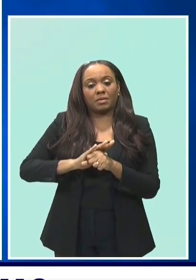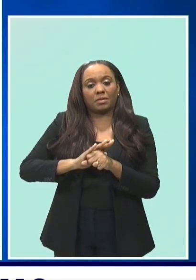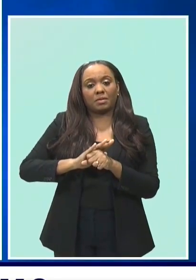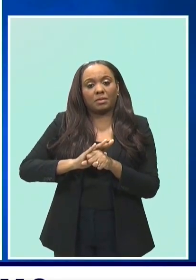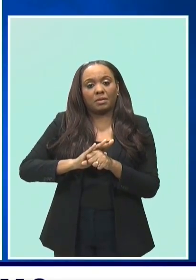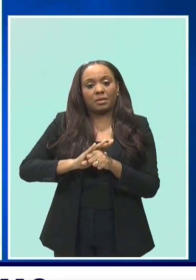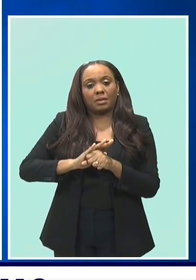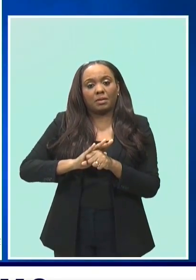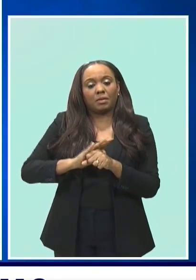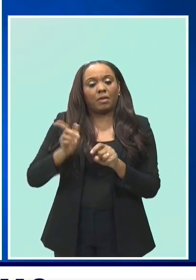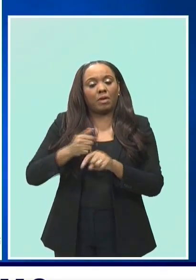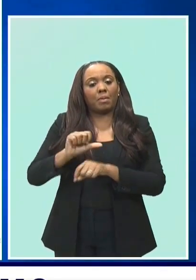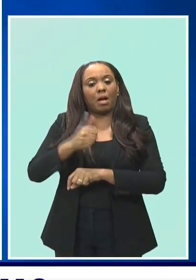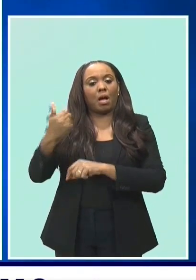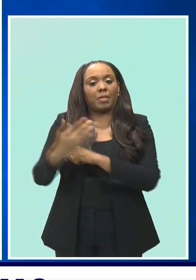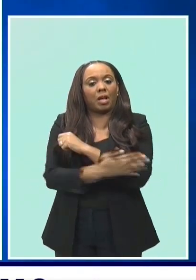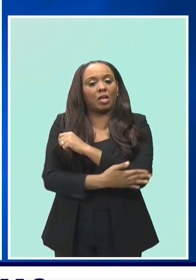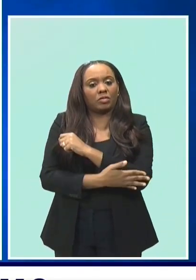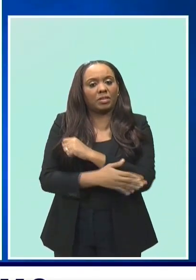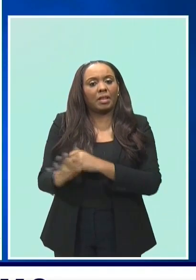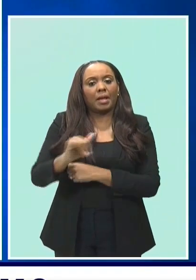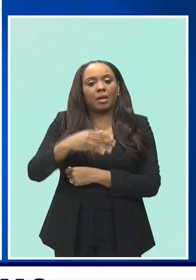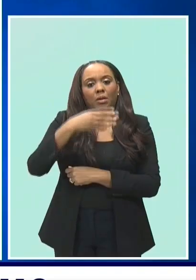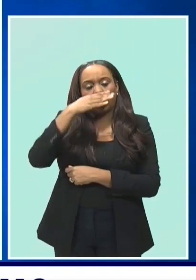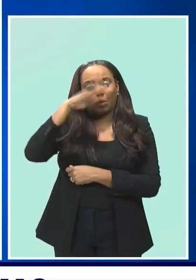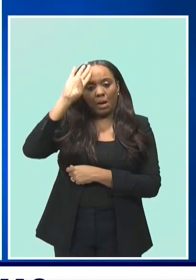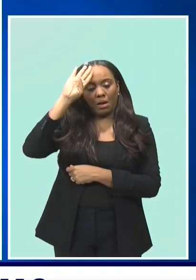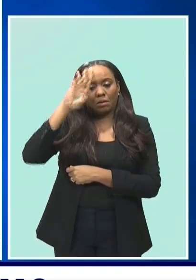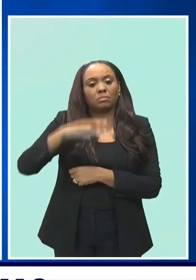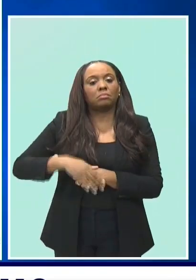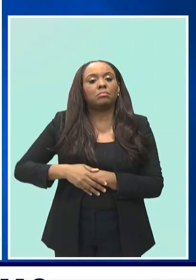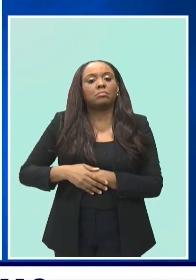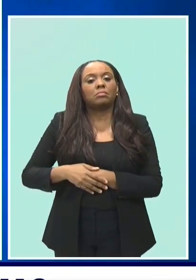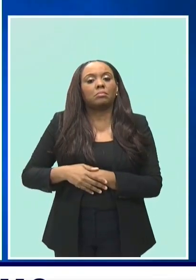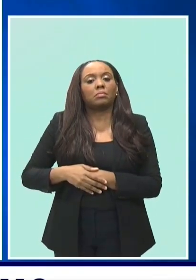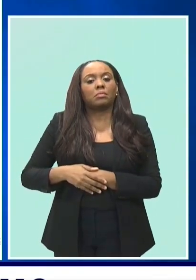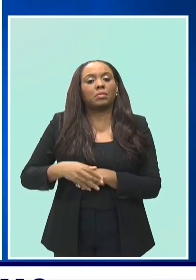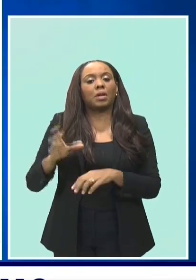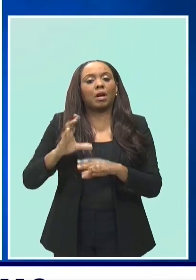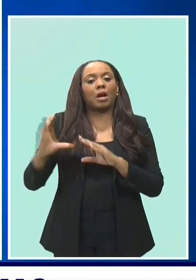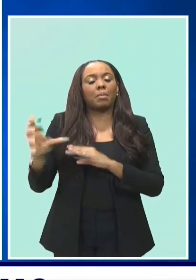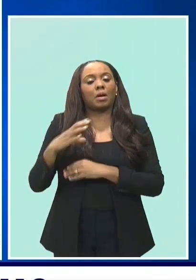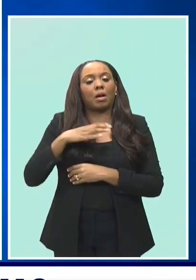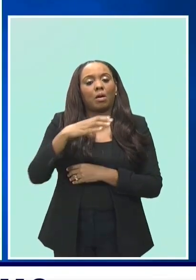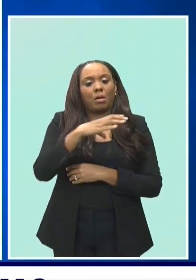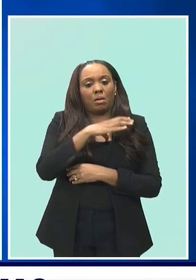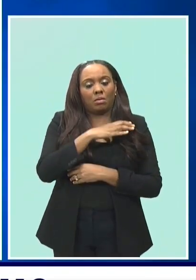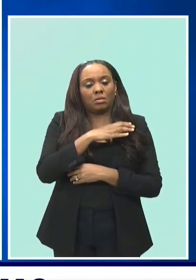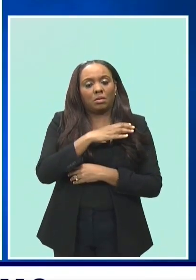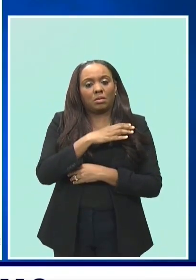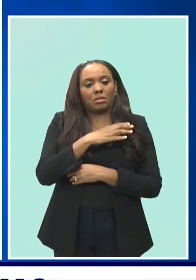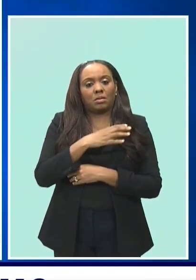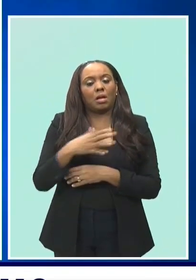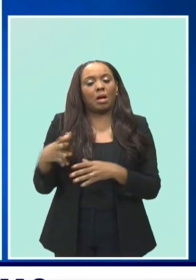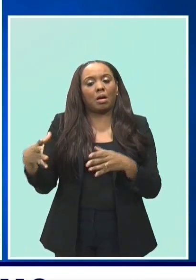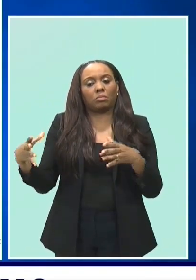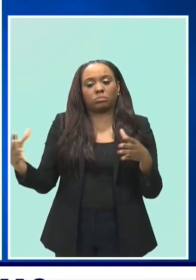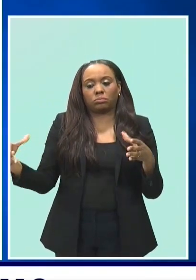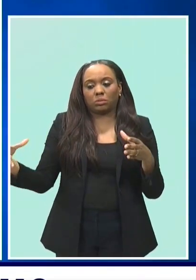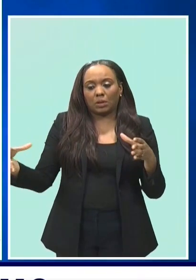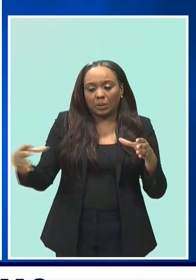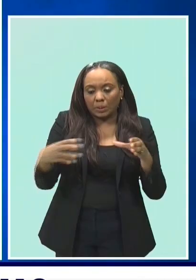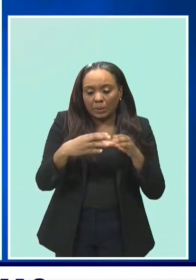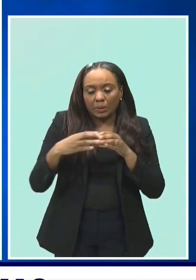there, Philip St. Hill, explaining via phone that the CARICOM Councillor Corps came together to make a donation. We, as a group